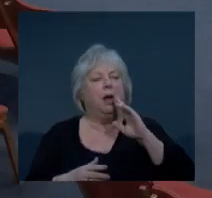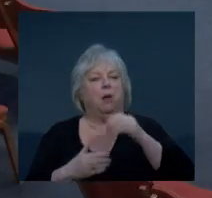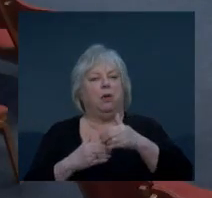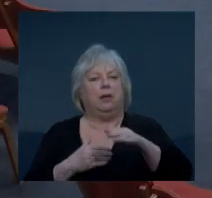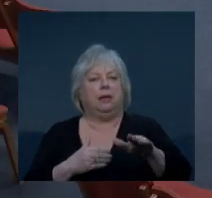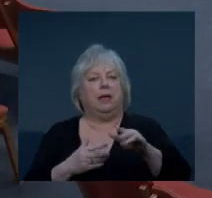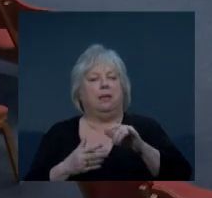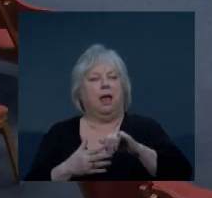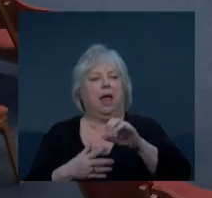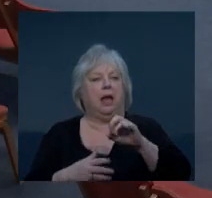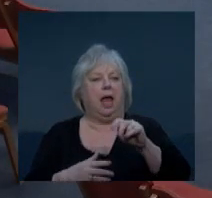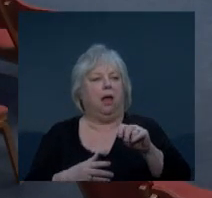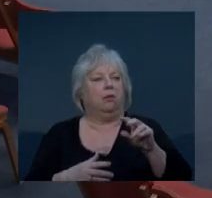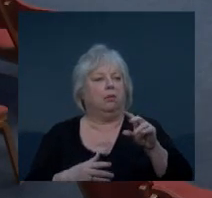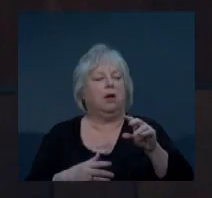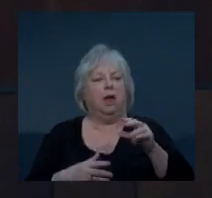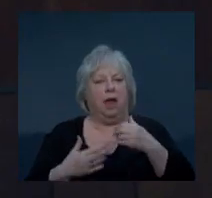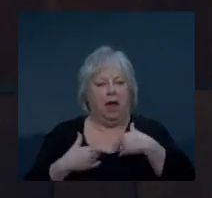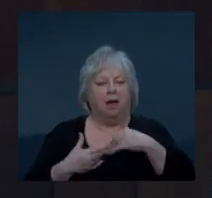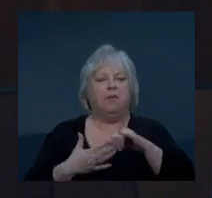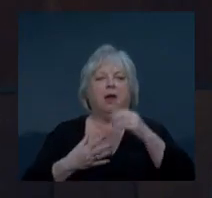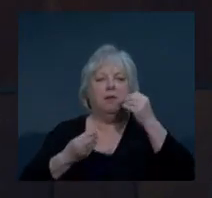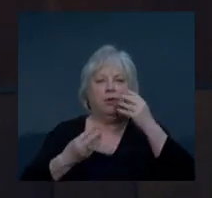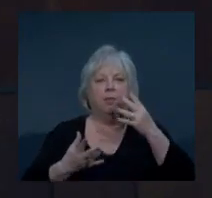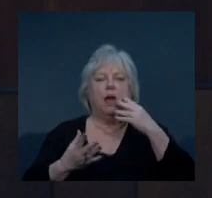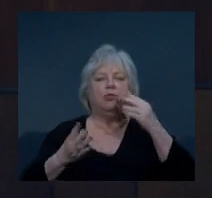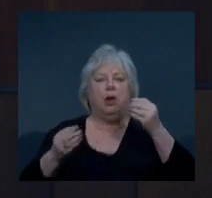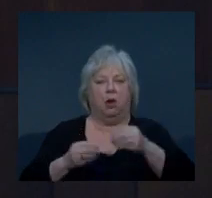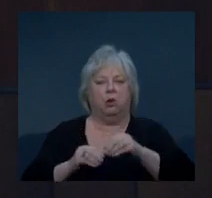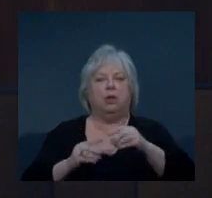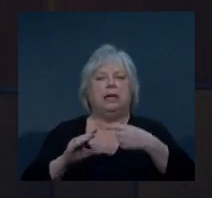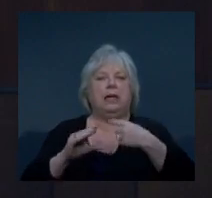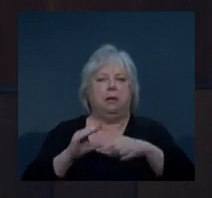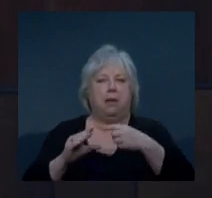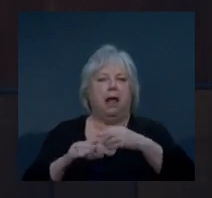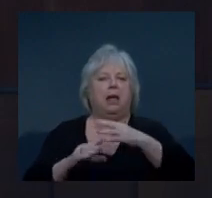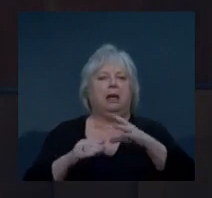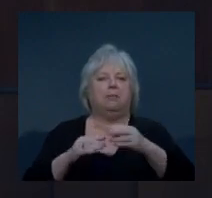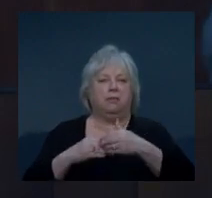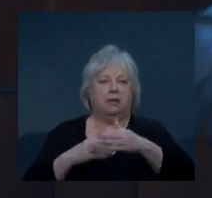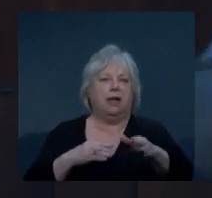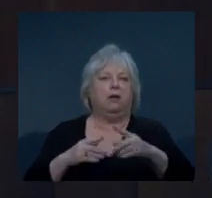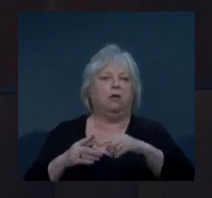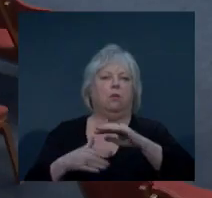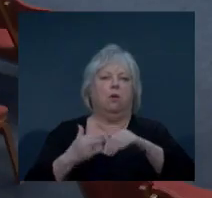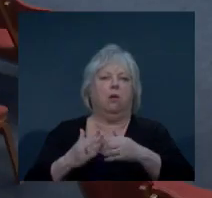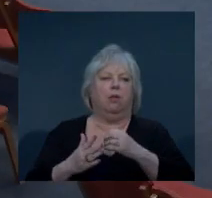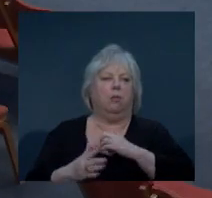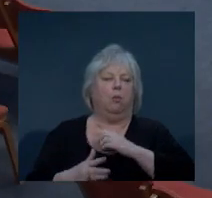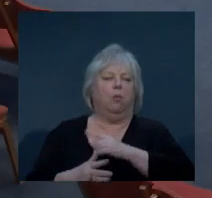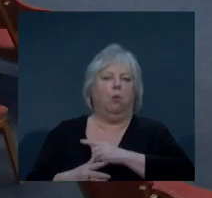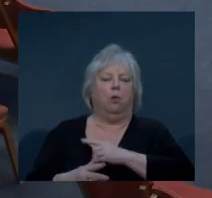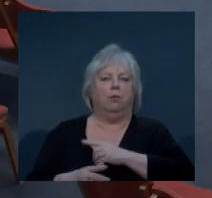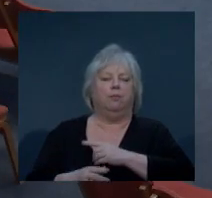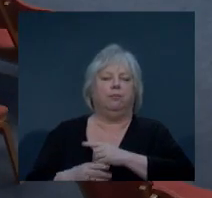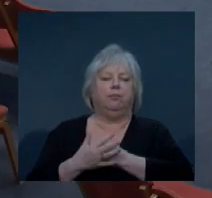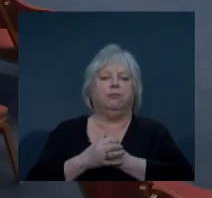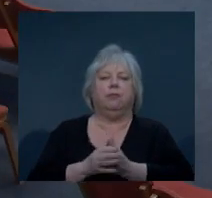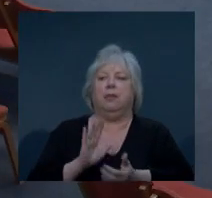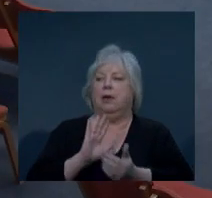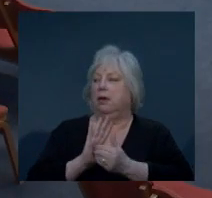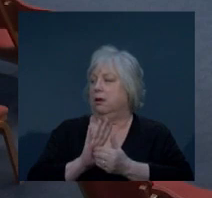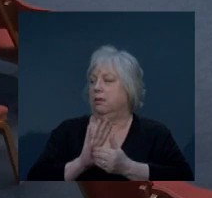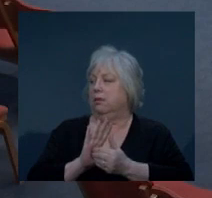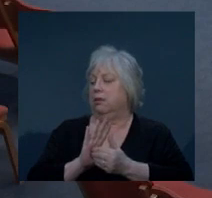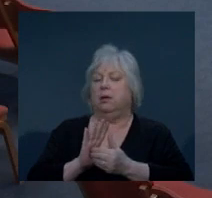out. Dean, I do have that information. I'll pass it. I'll email it out to all the board for that information.